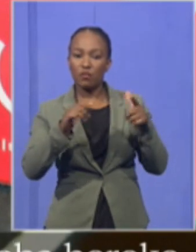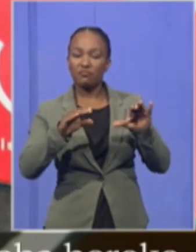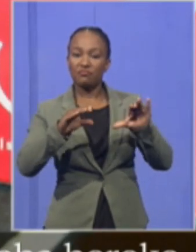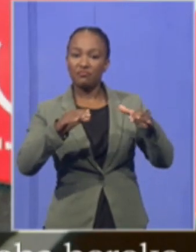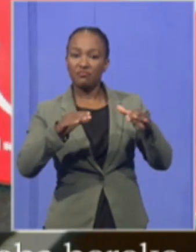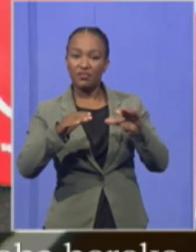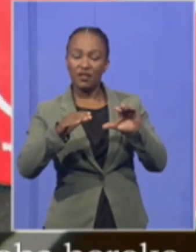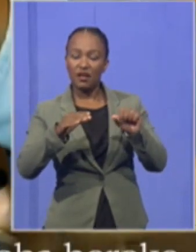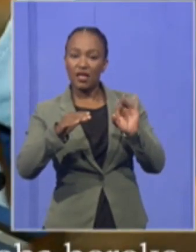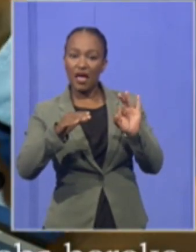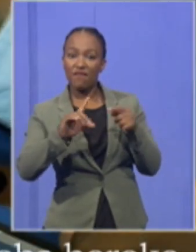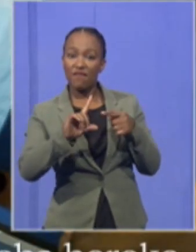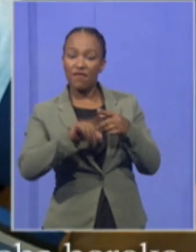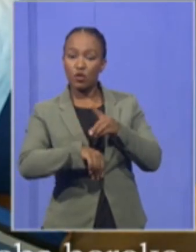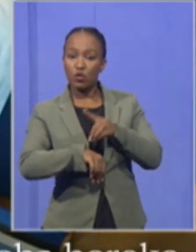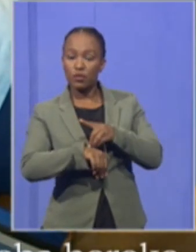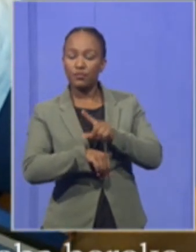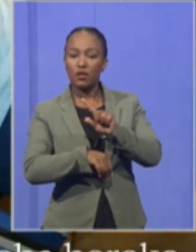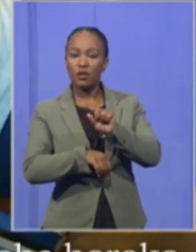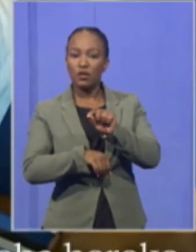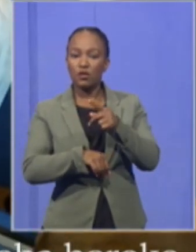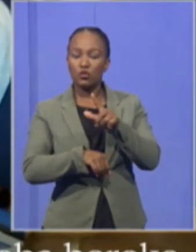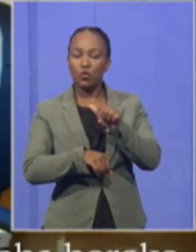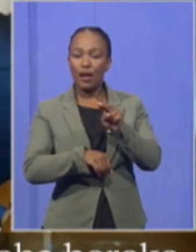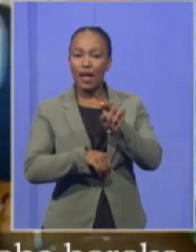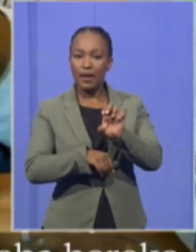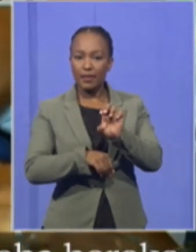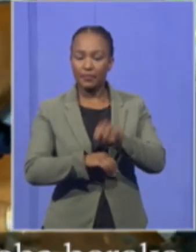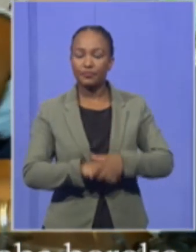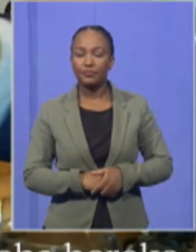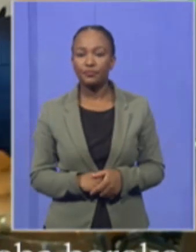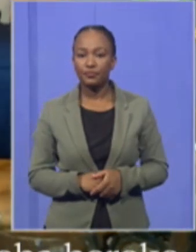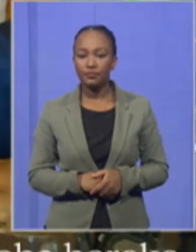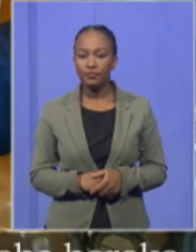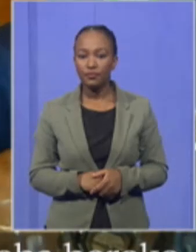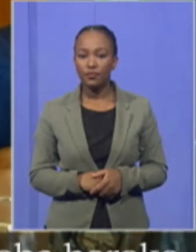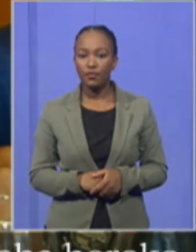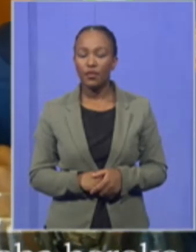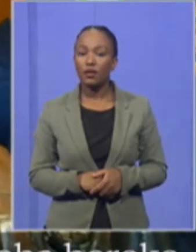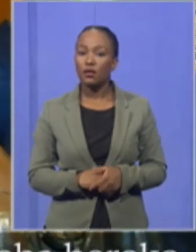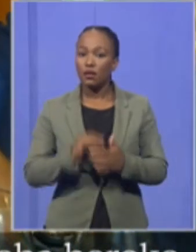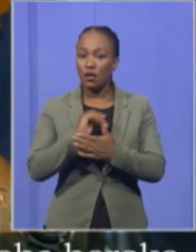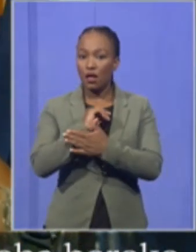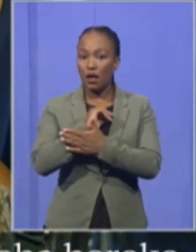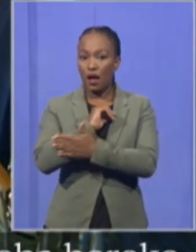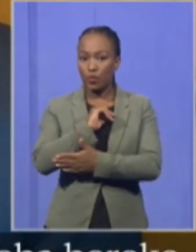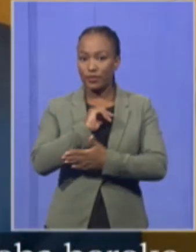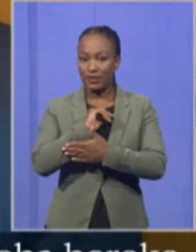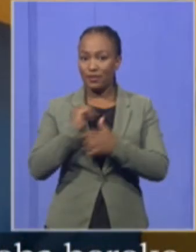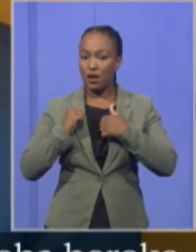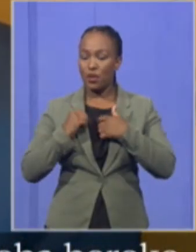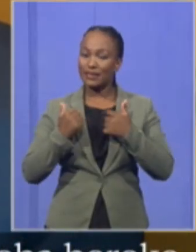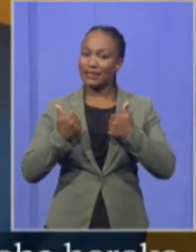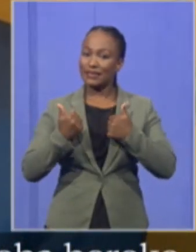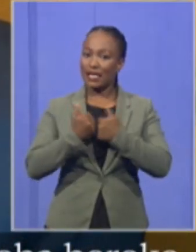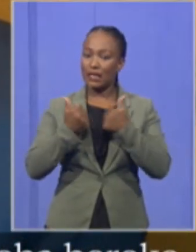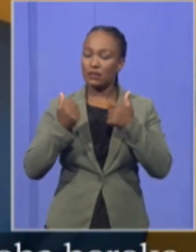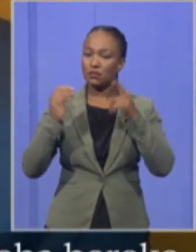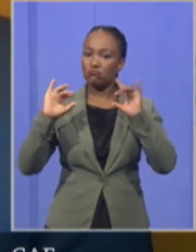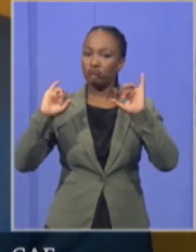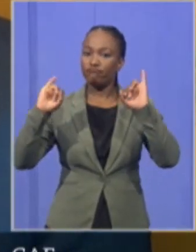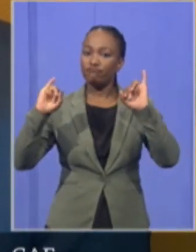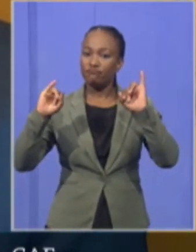CAF Dr. Thulani Ngwenya. The biggest challenge in our country, I always say this, is